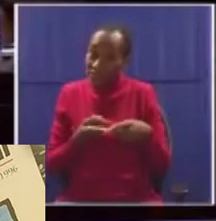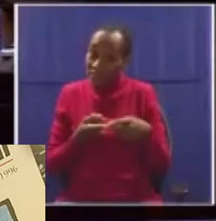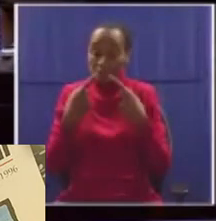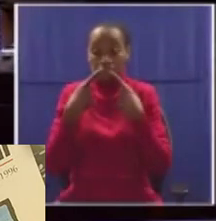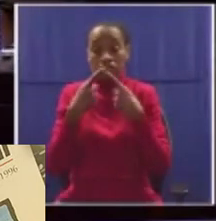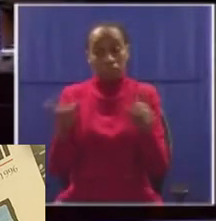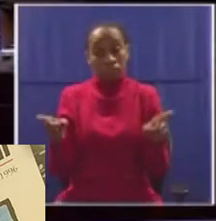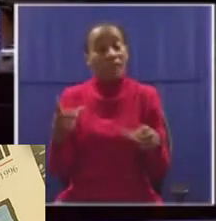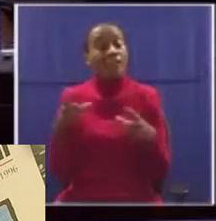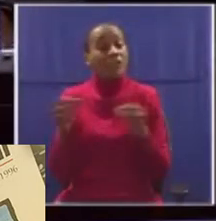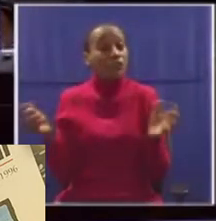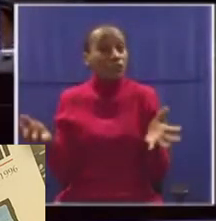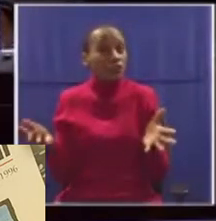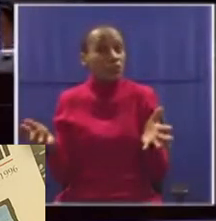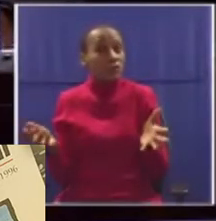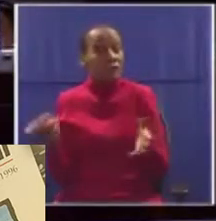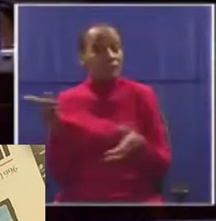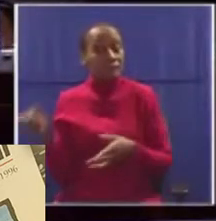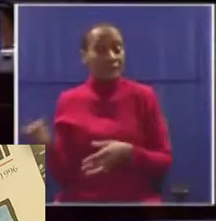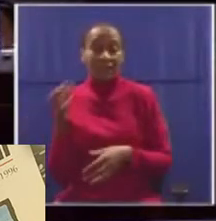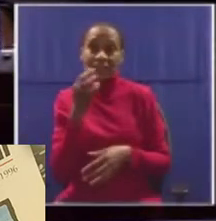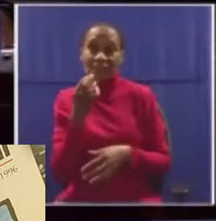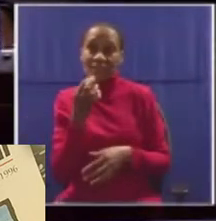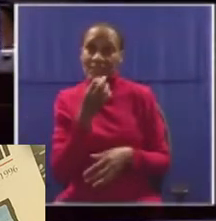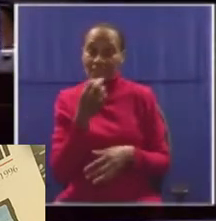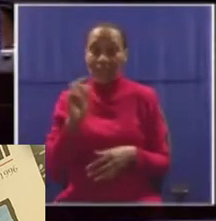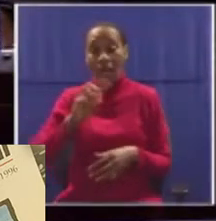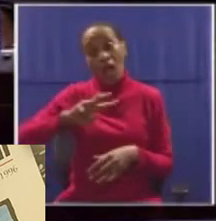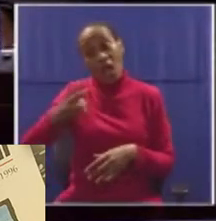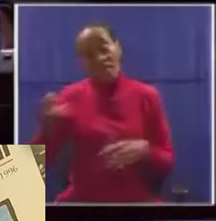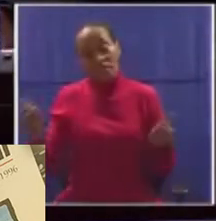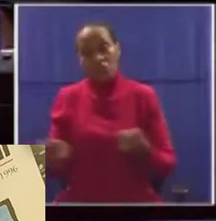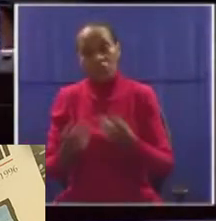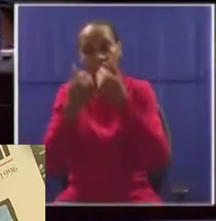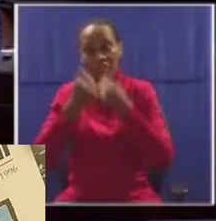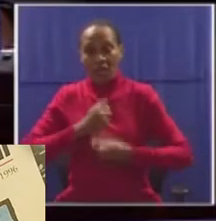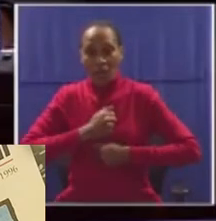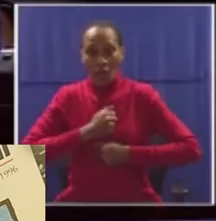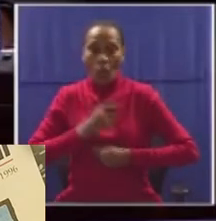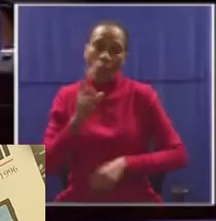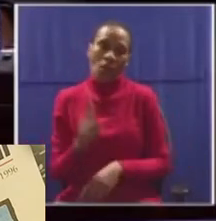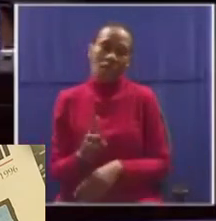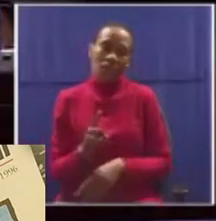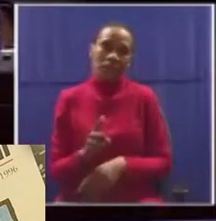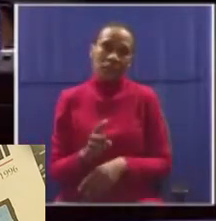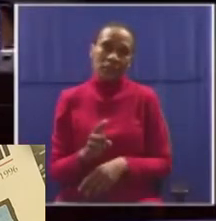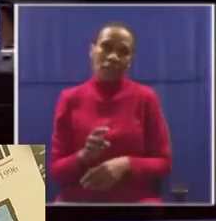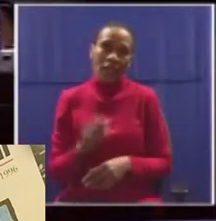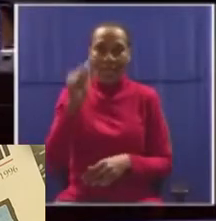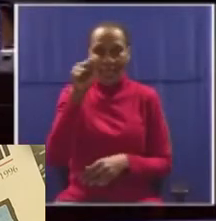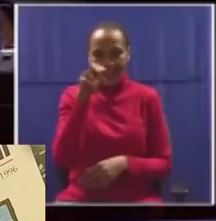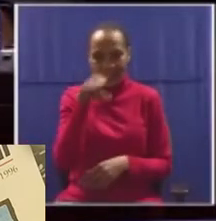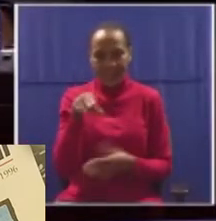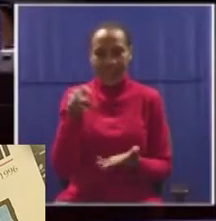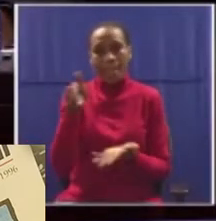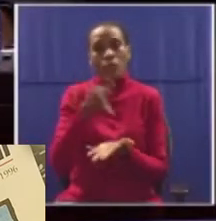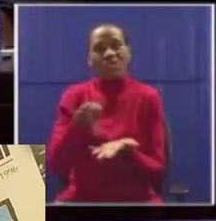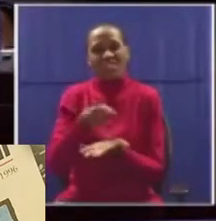made that part of our other challenges is our non-aligned position